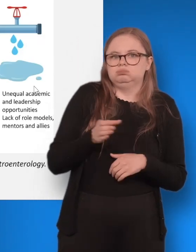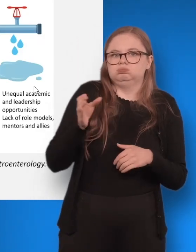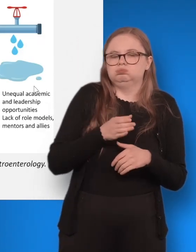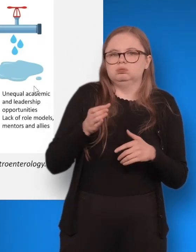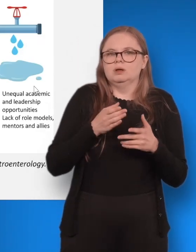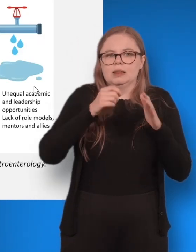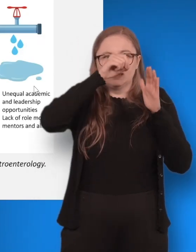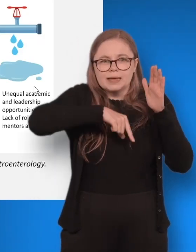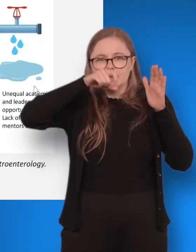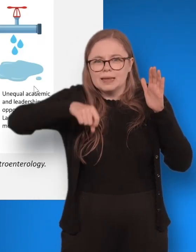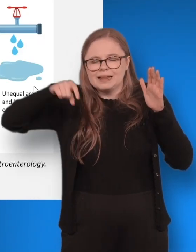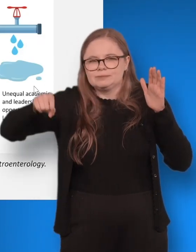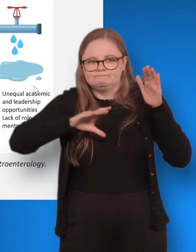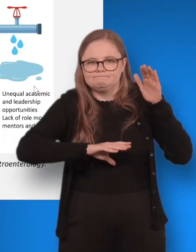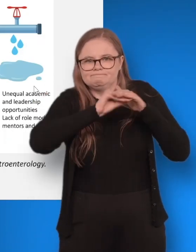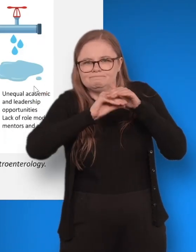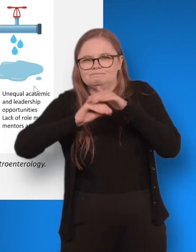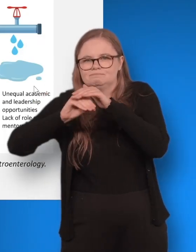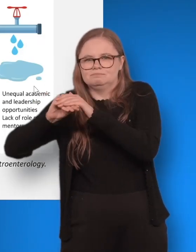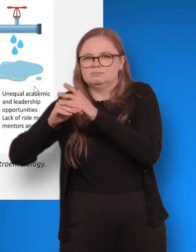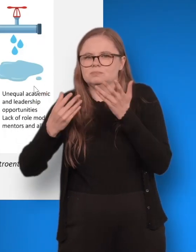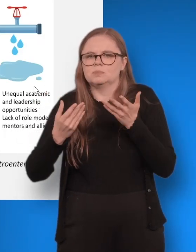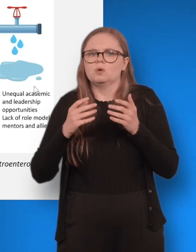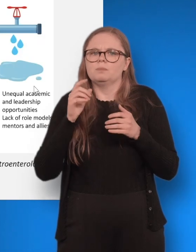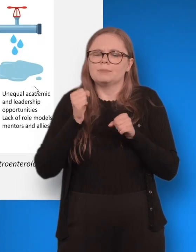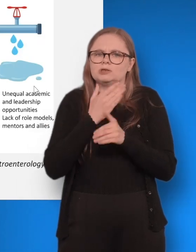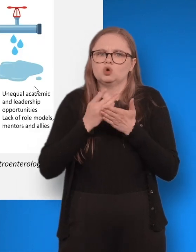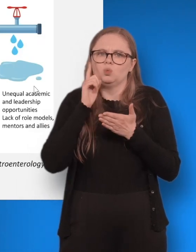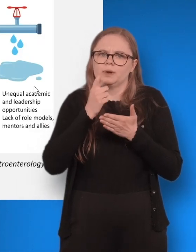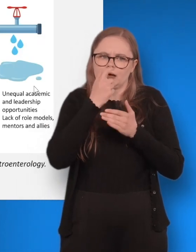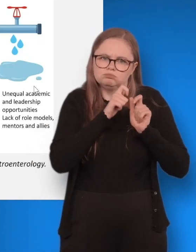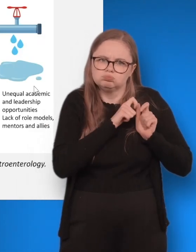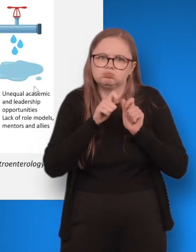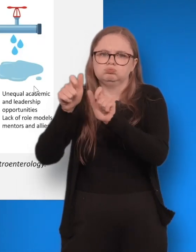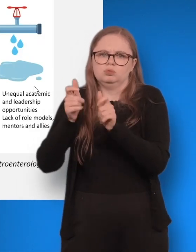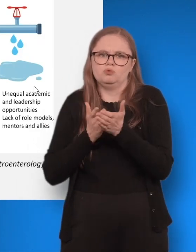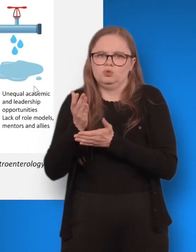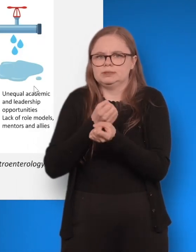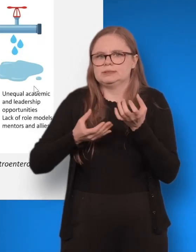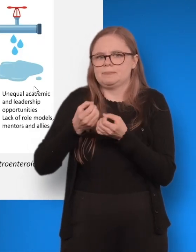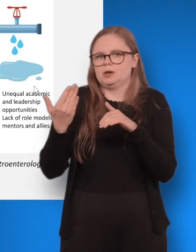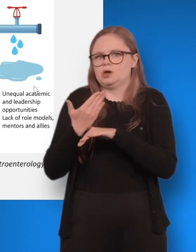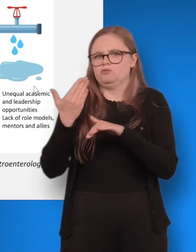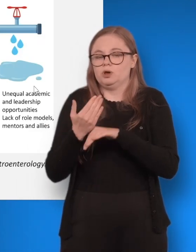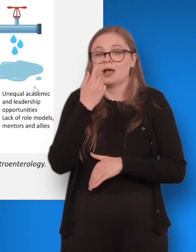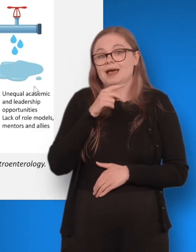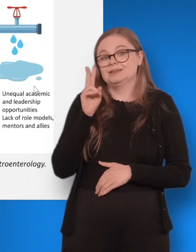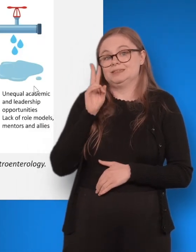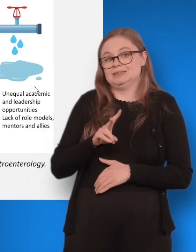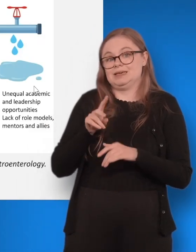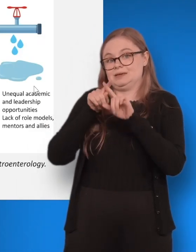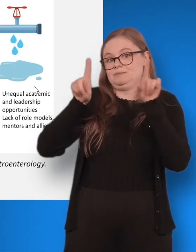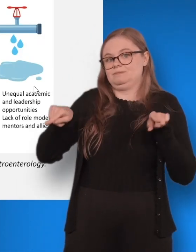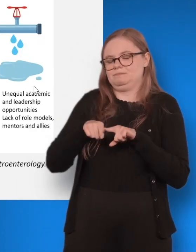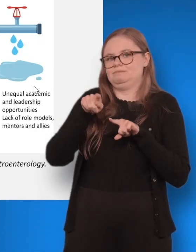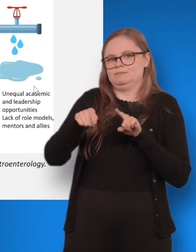leak of capable women from the field. The figure that you can see on the slide on the right-hand side, it